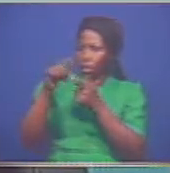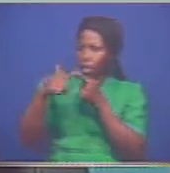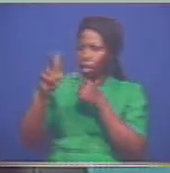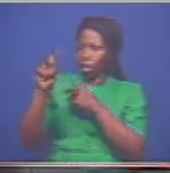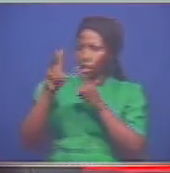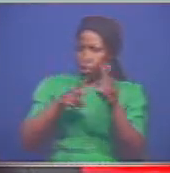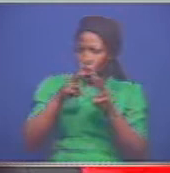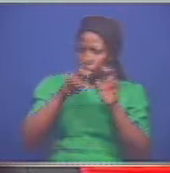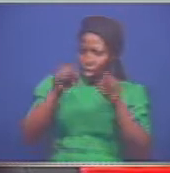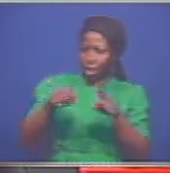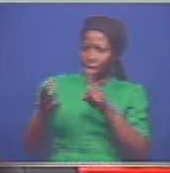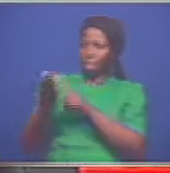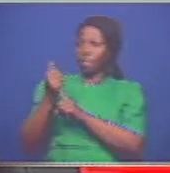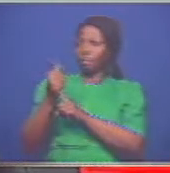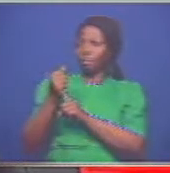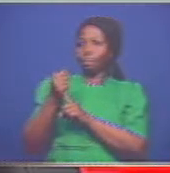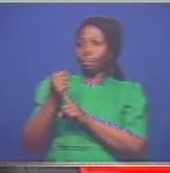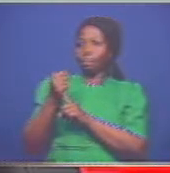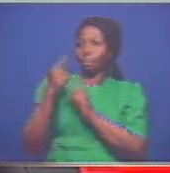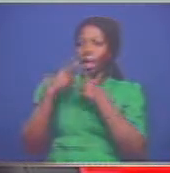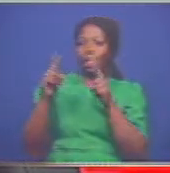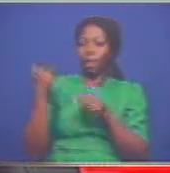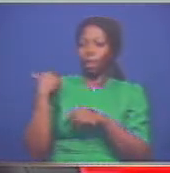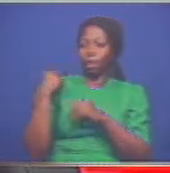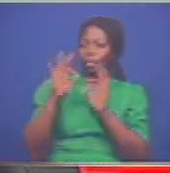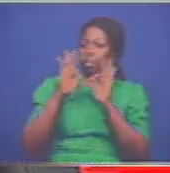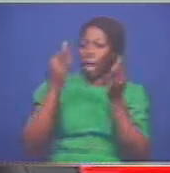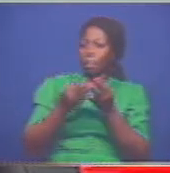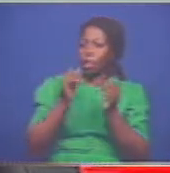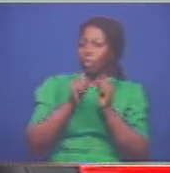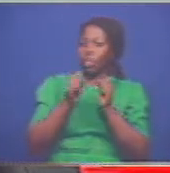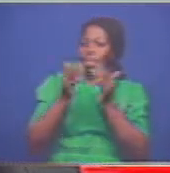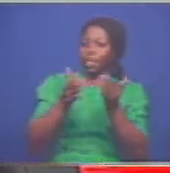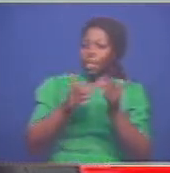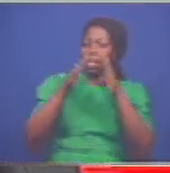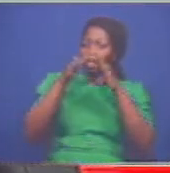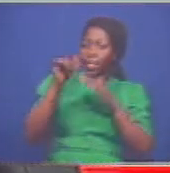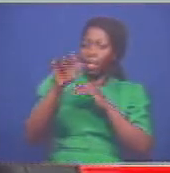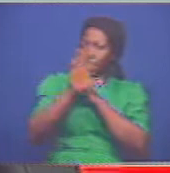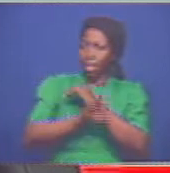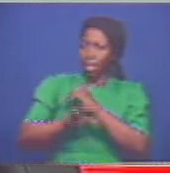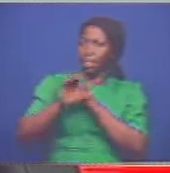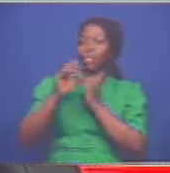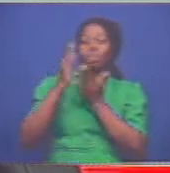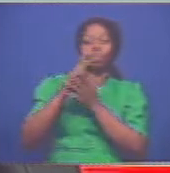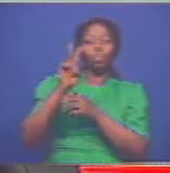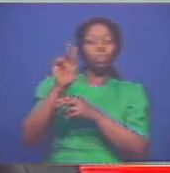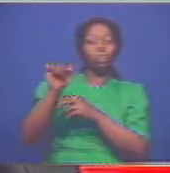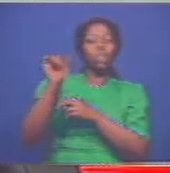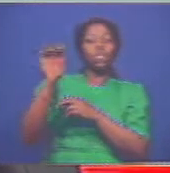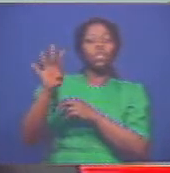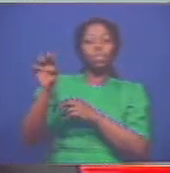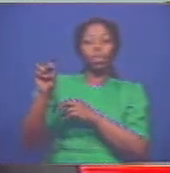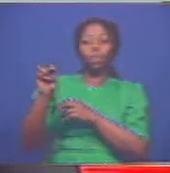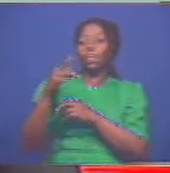to achieve. Yeah. But the number of families that need housing in this country is actually 2.4 million. They